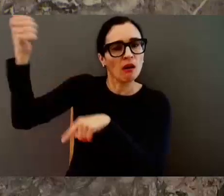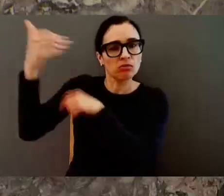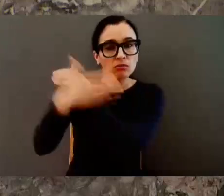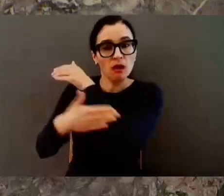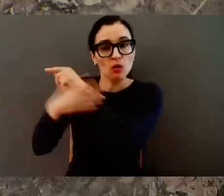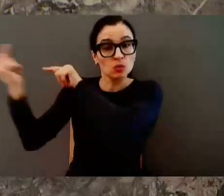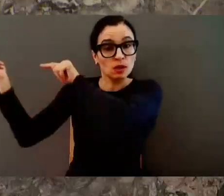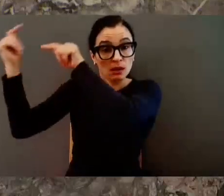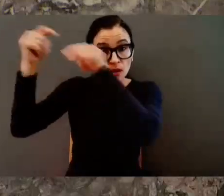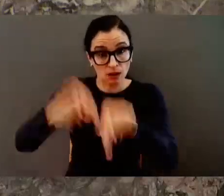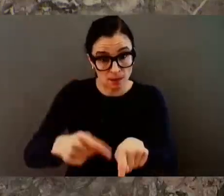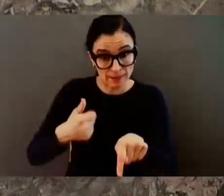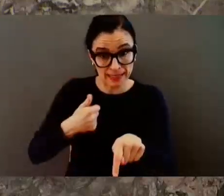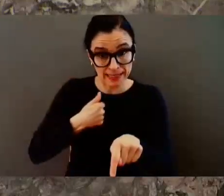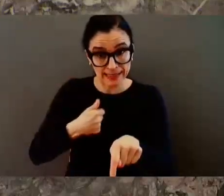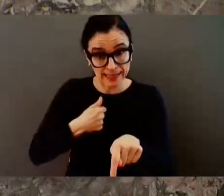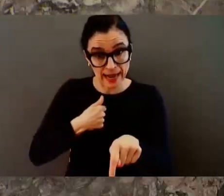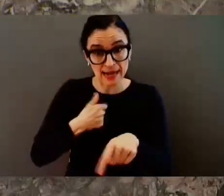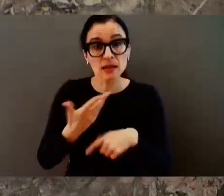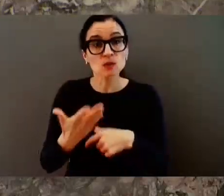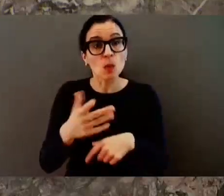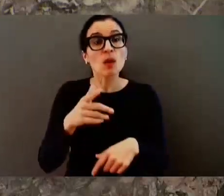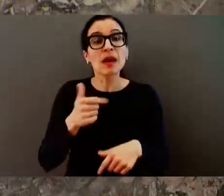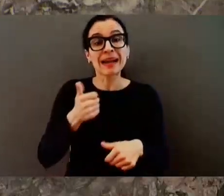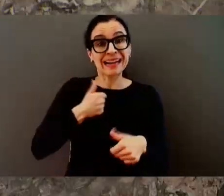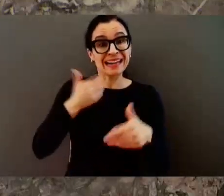back, because we know, Members. Mr.